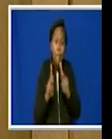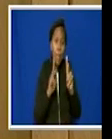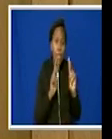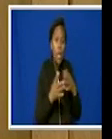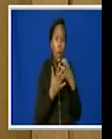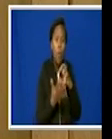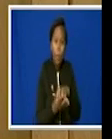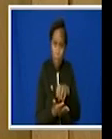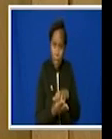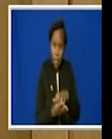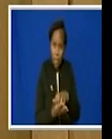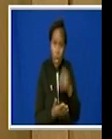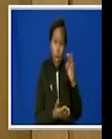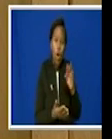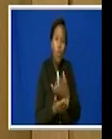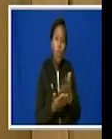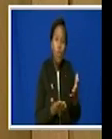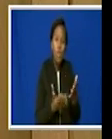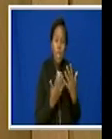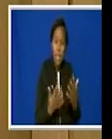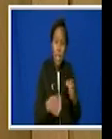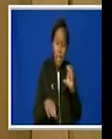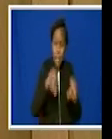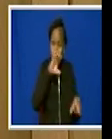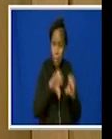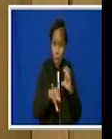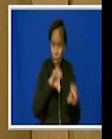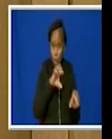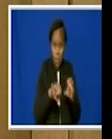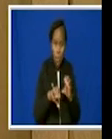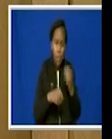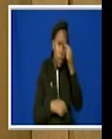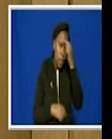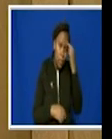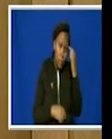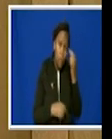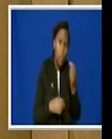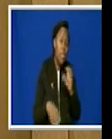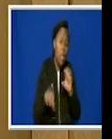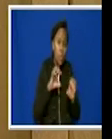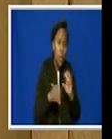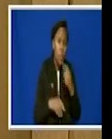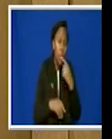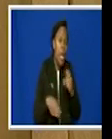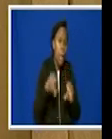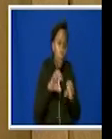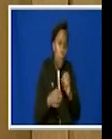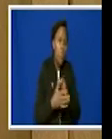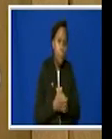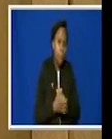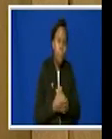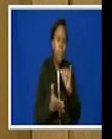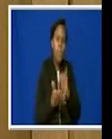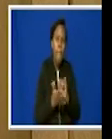mm-hmm. of those particular chemicals or other substances, because substances in chemistry we call them chemicals